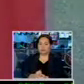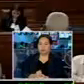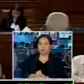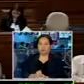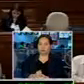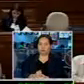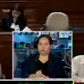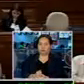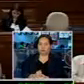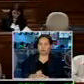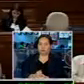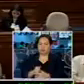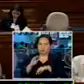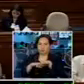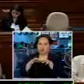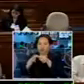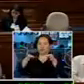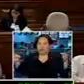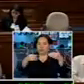Dirty floor leader.